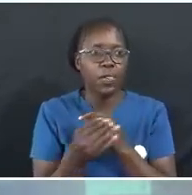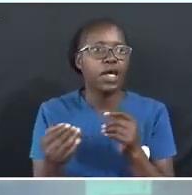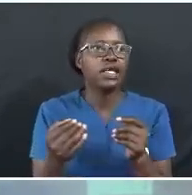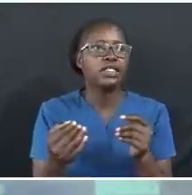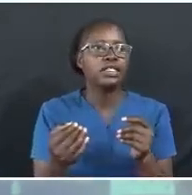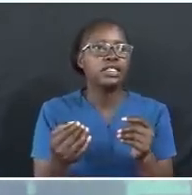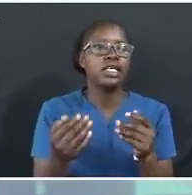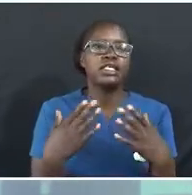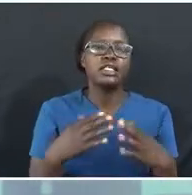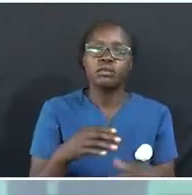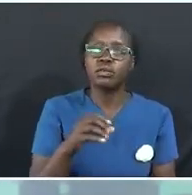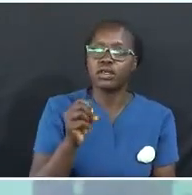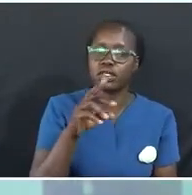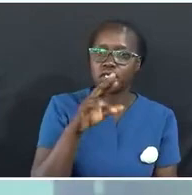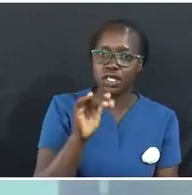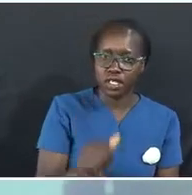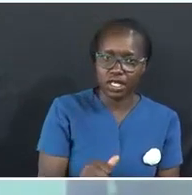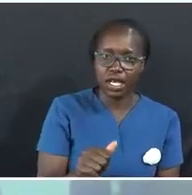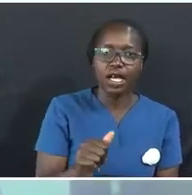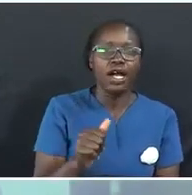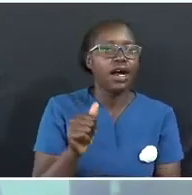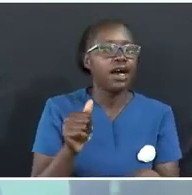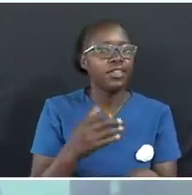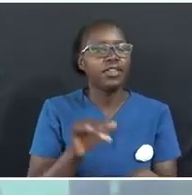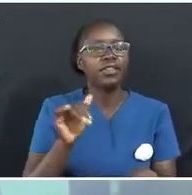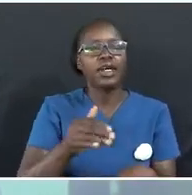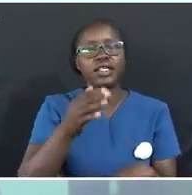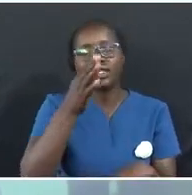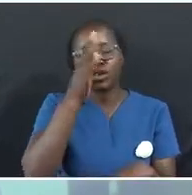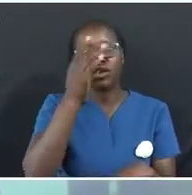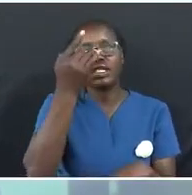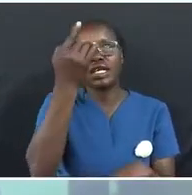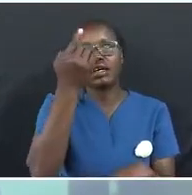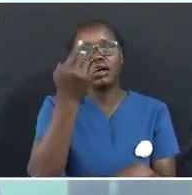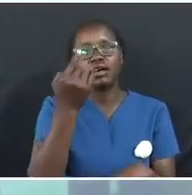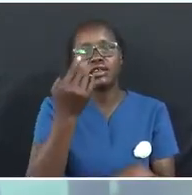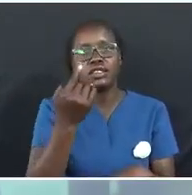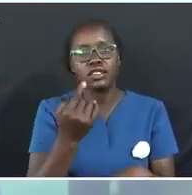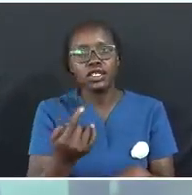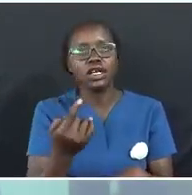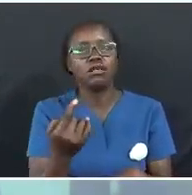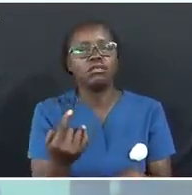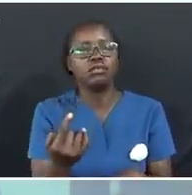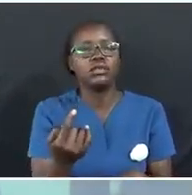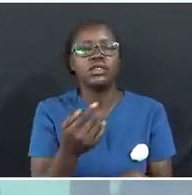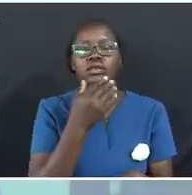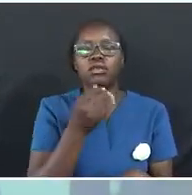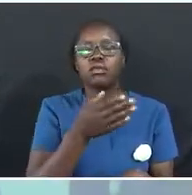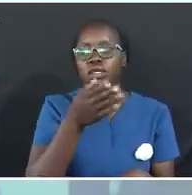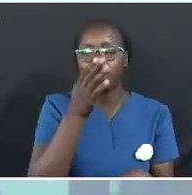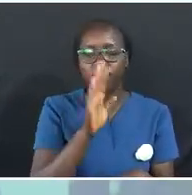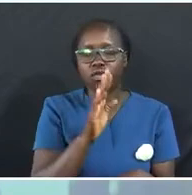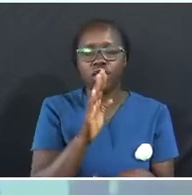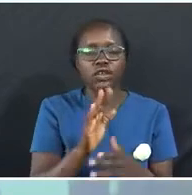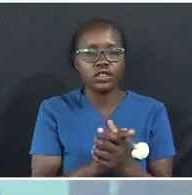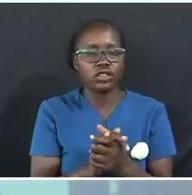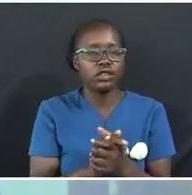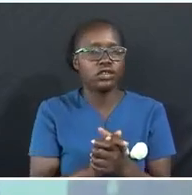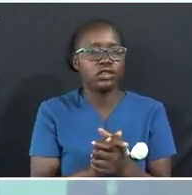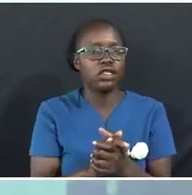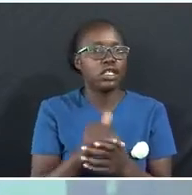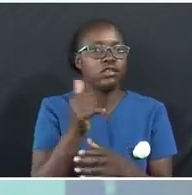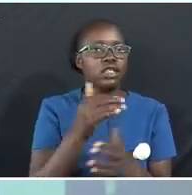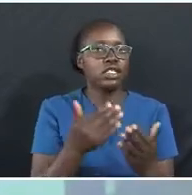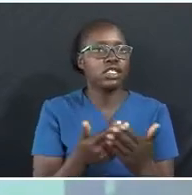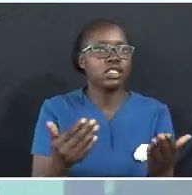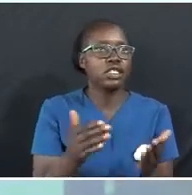feared whenever they could hear that God has come. He has sent a prophet. He has sent a man of God. They were prepared for anything. It